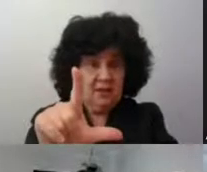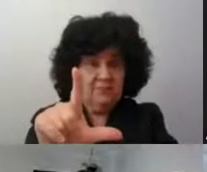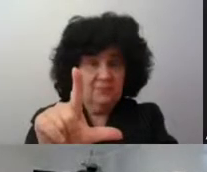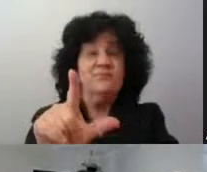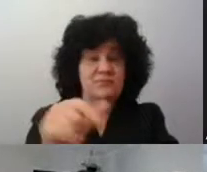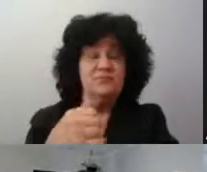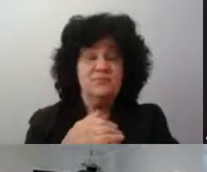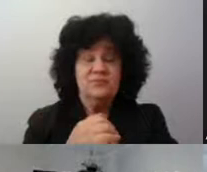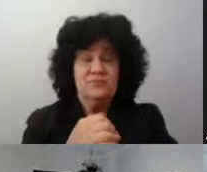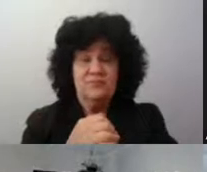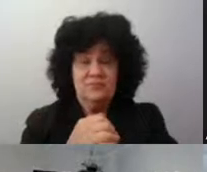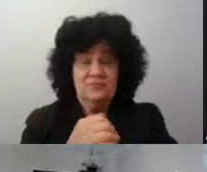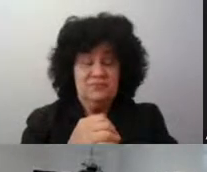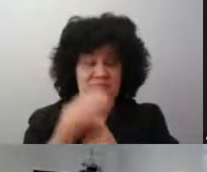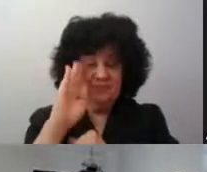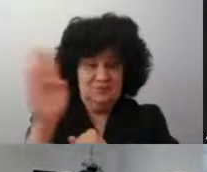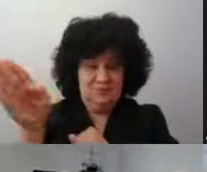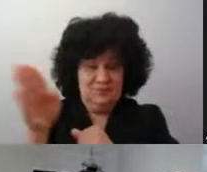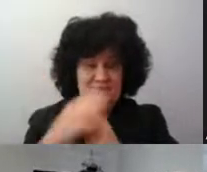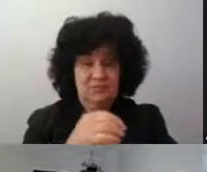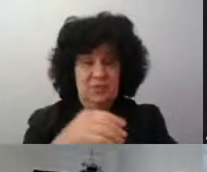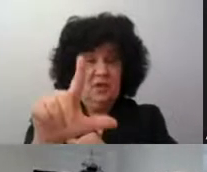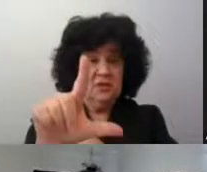afternoon. Good afternoon. Luke.